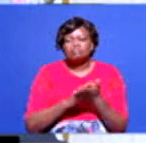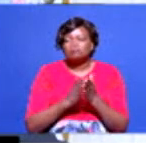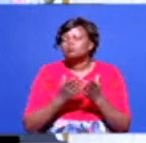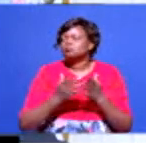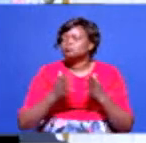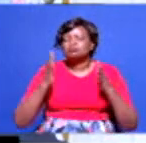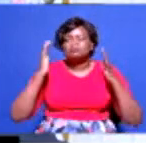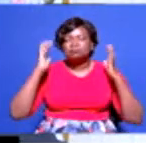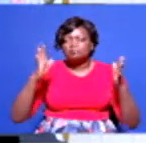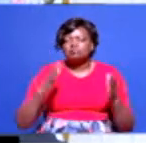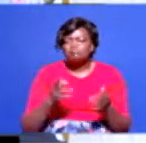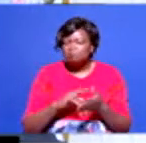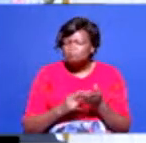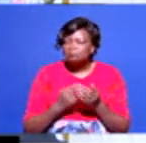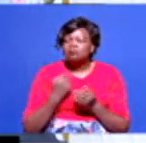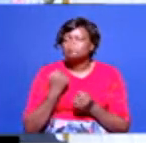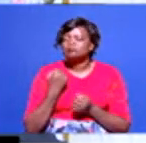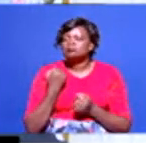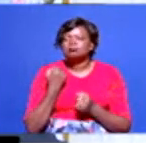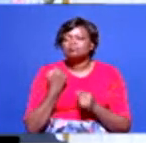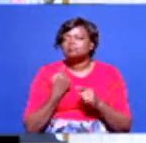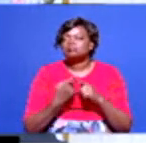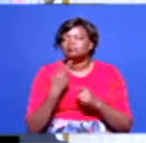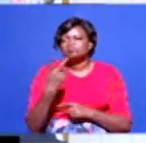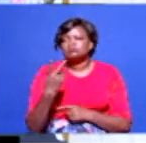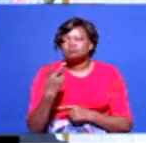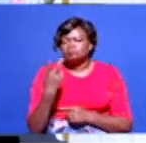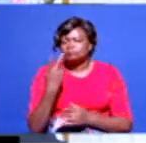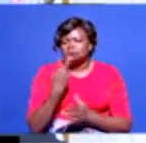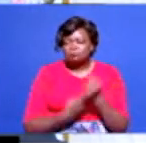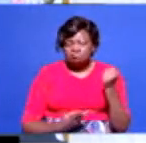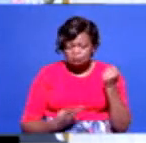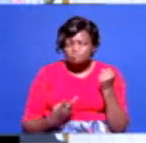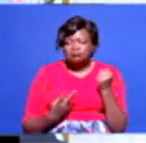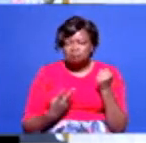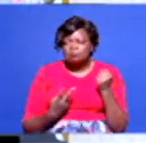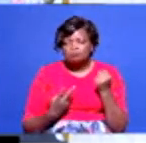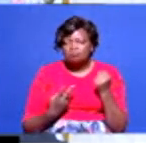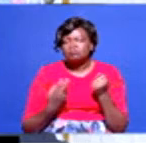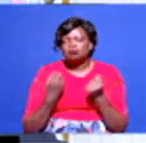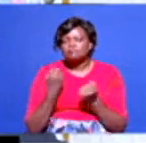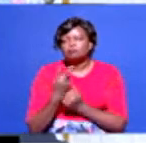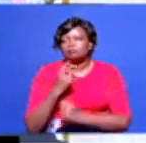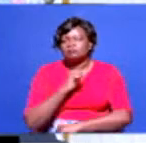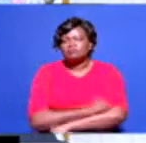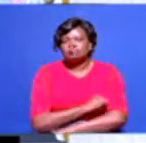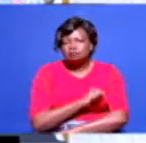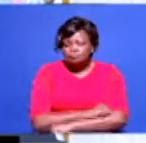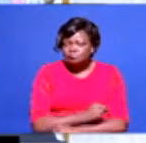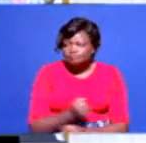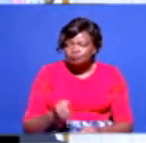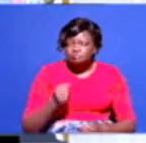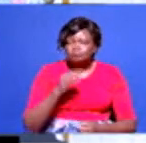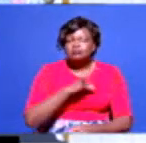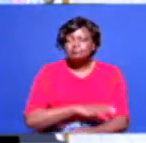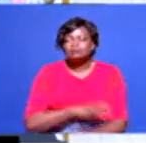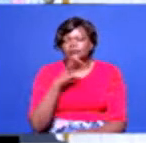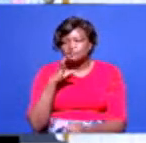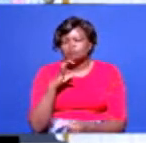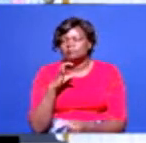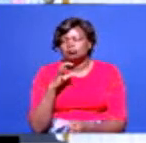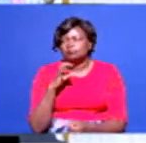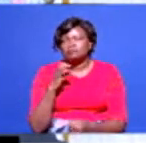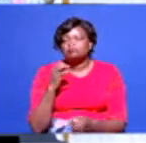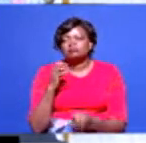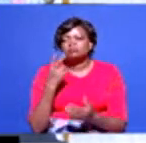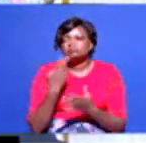doubled, more than doubled, the secondary school capacity. Before,